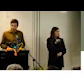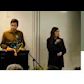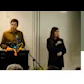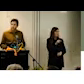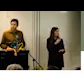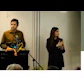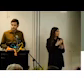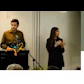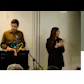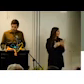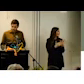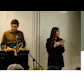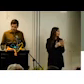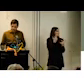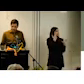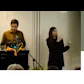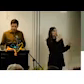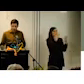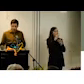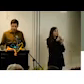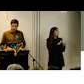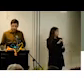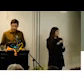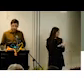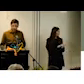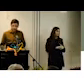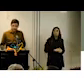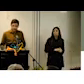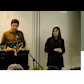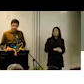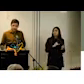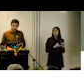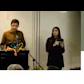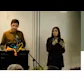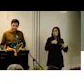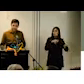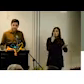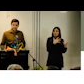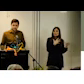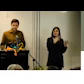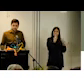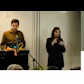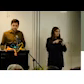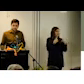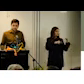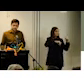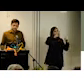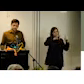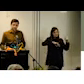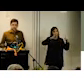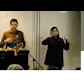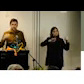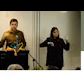ways currently to measure sleep objectively. And as we sleep, we go through different stages of sleep,